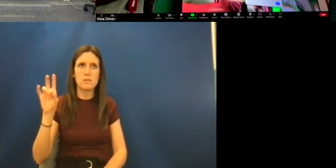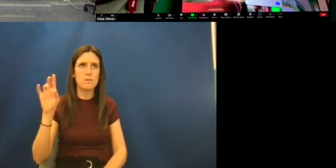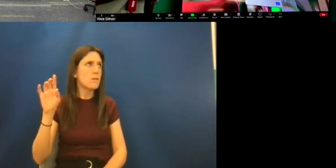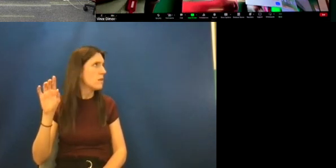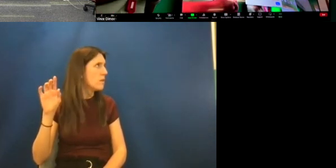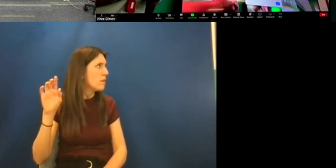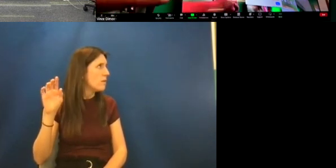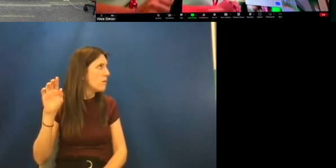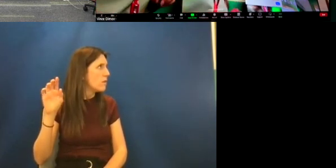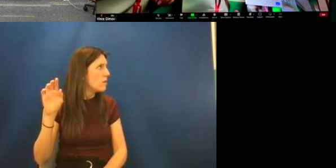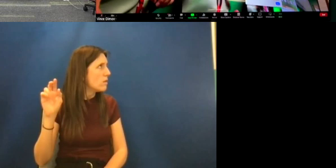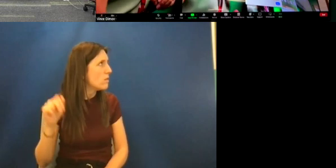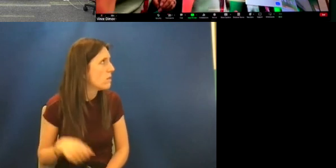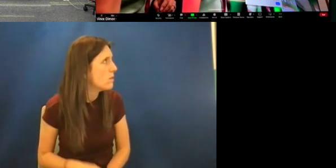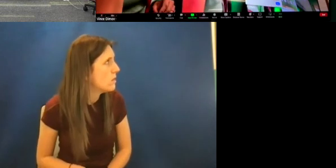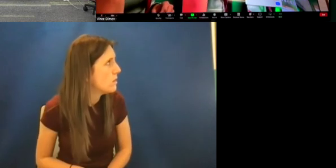861-576-1332.